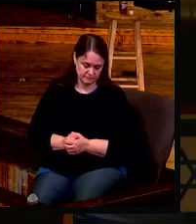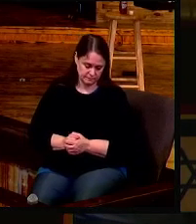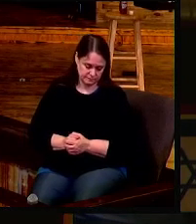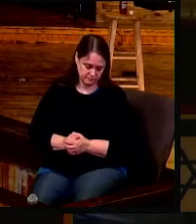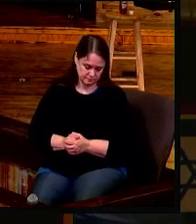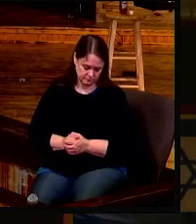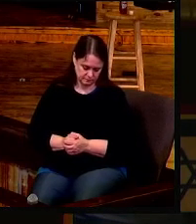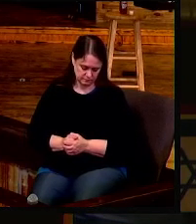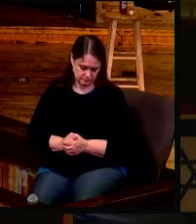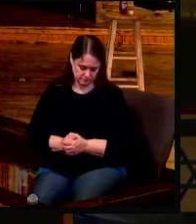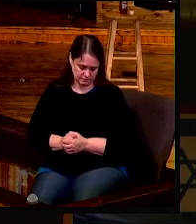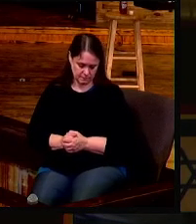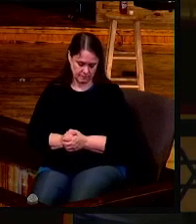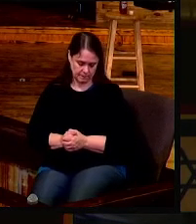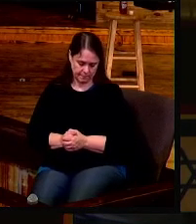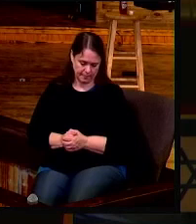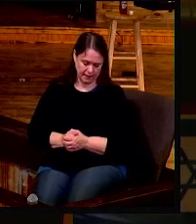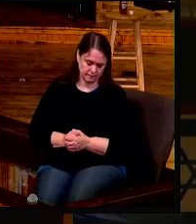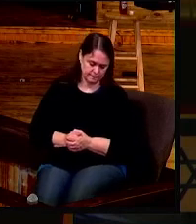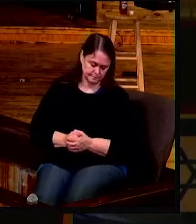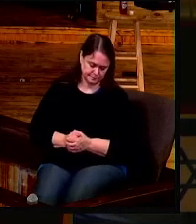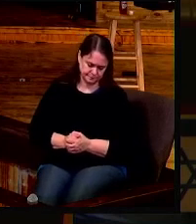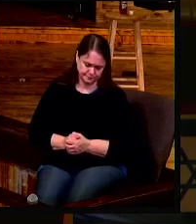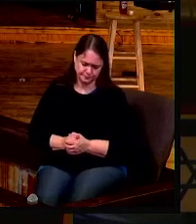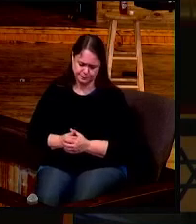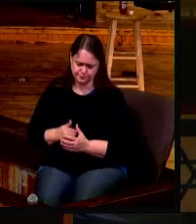How come it is that we only go to him on the big things?